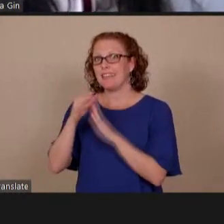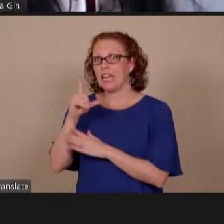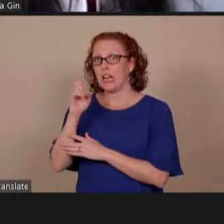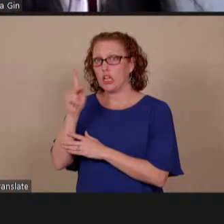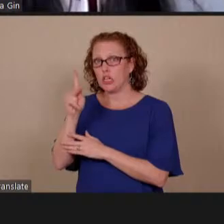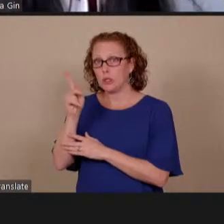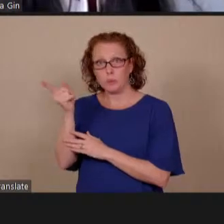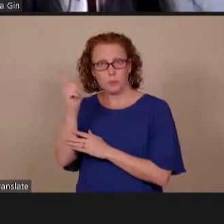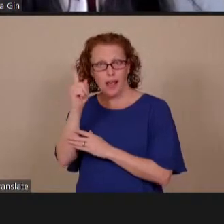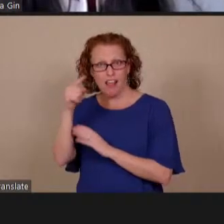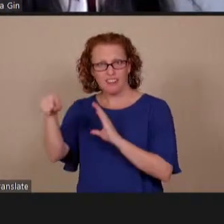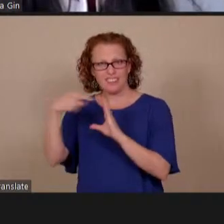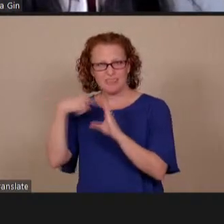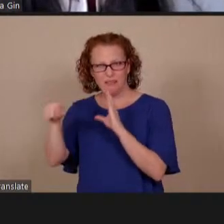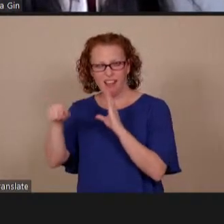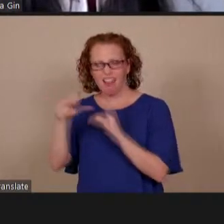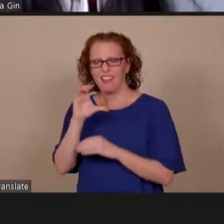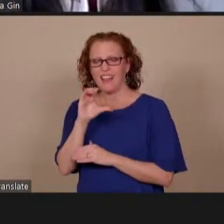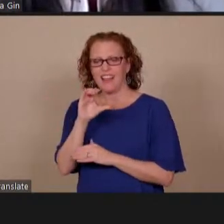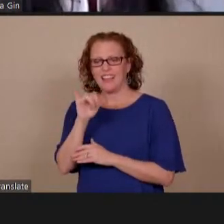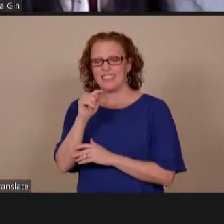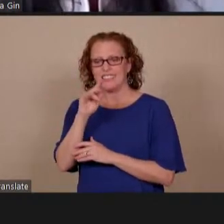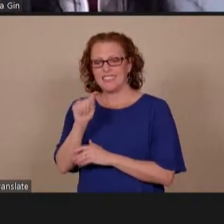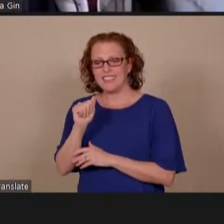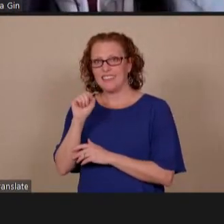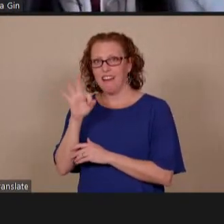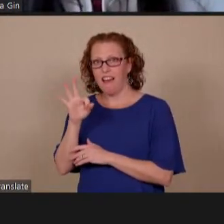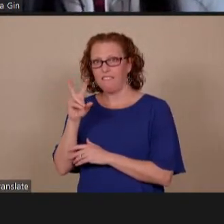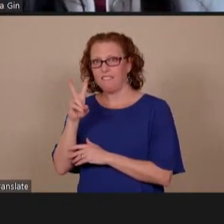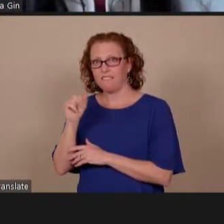cityofvacaville.com or